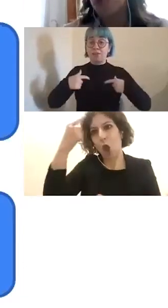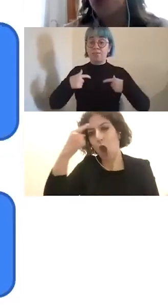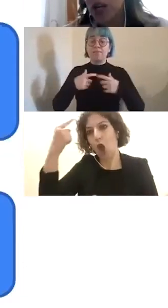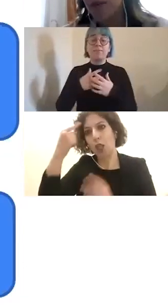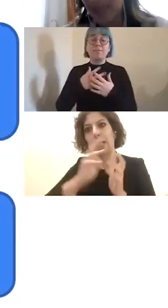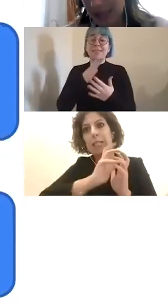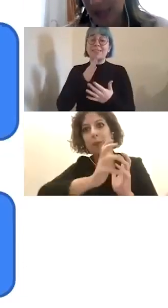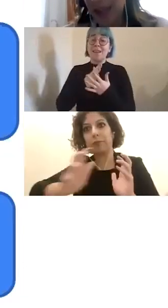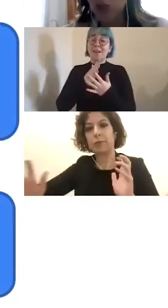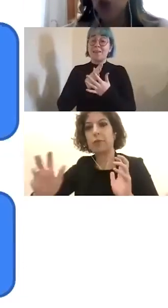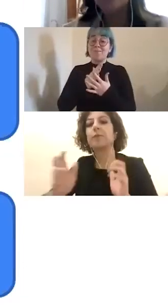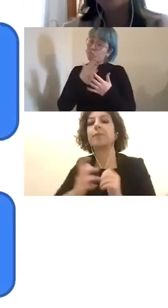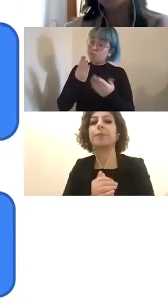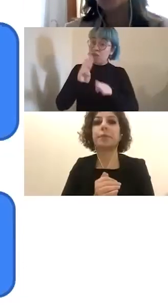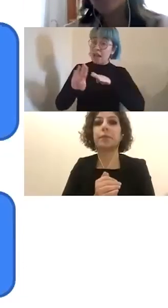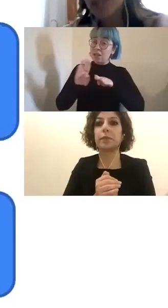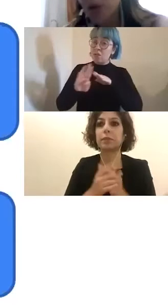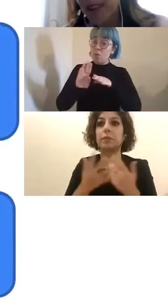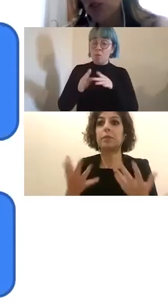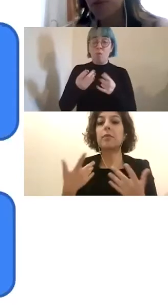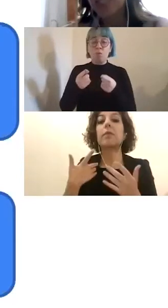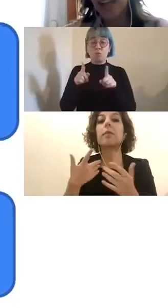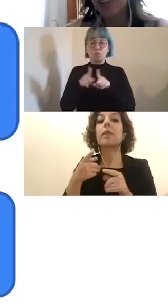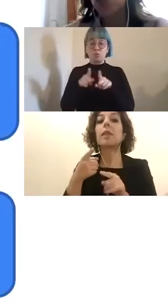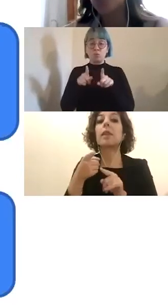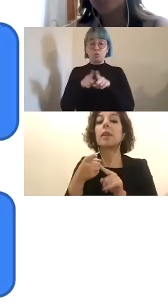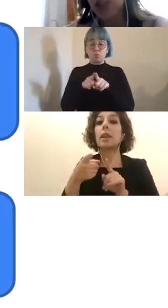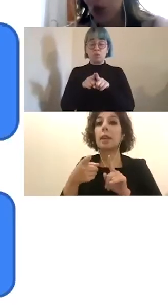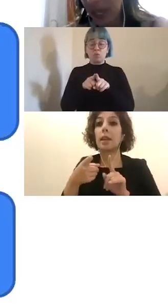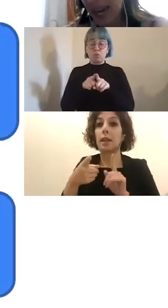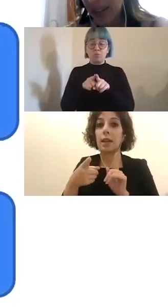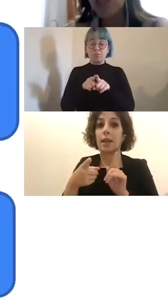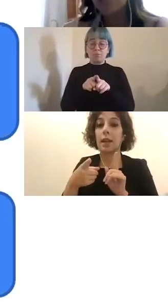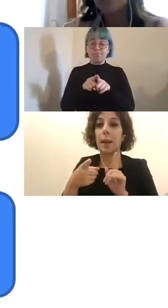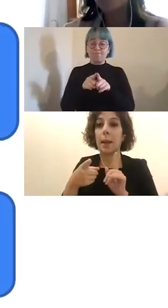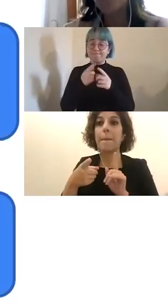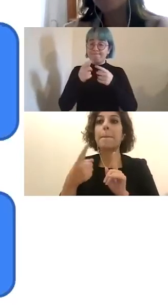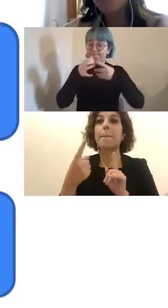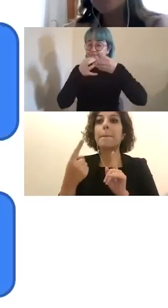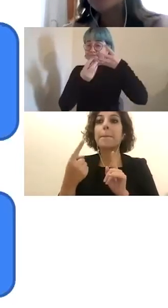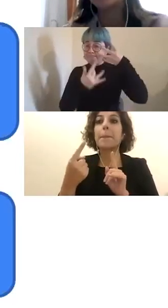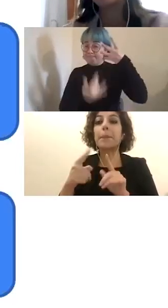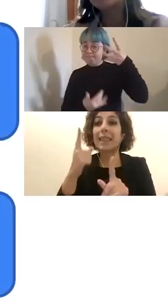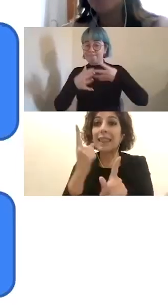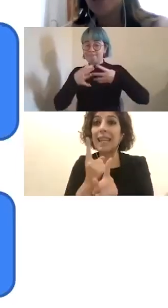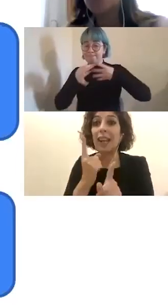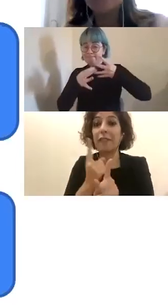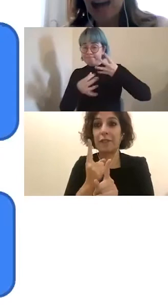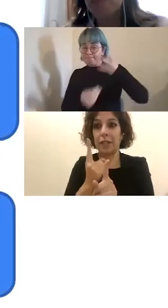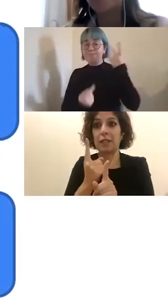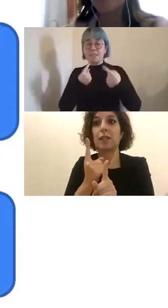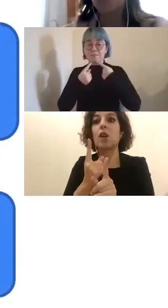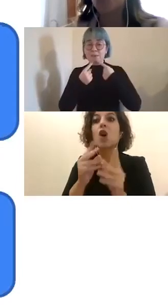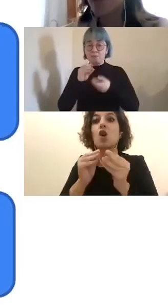a very practical and also very detailed piece of